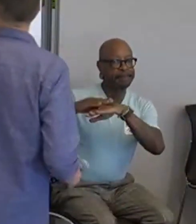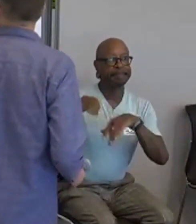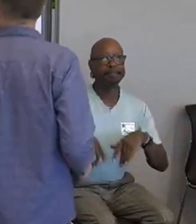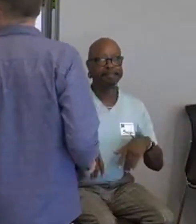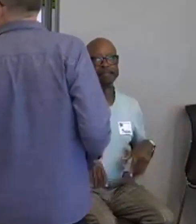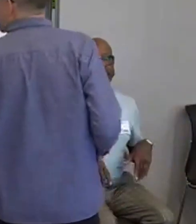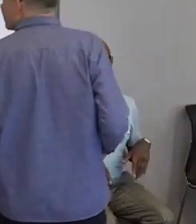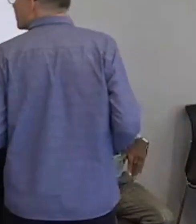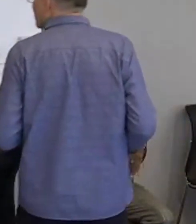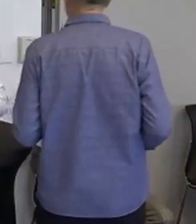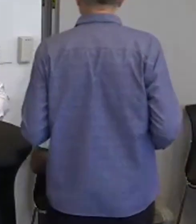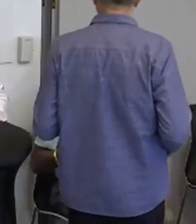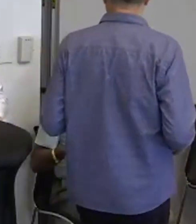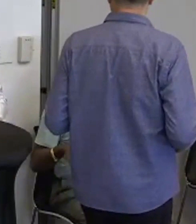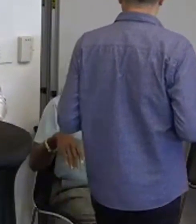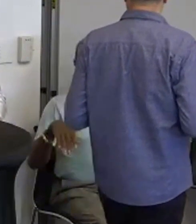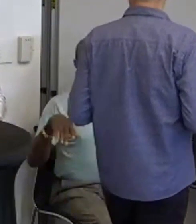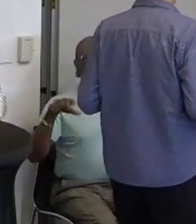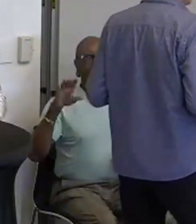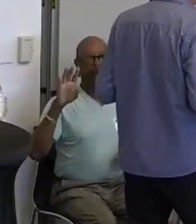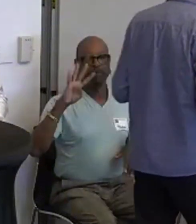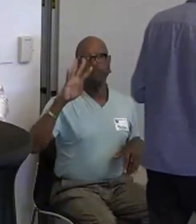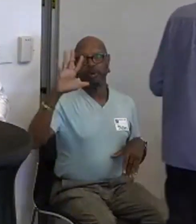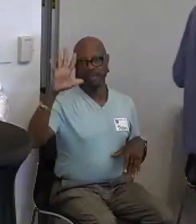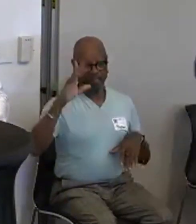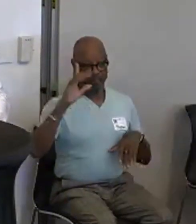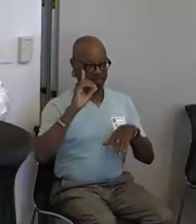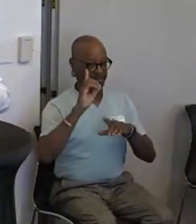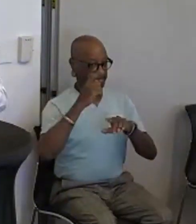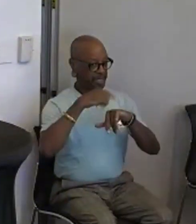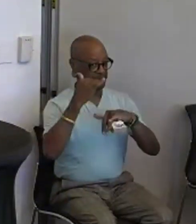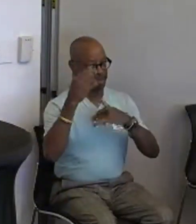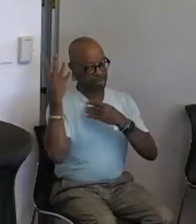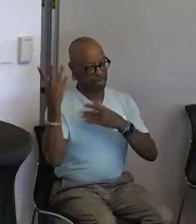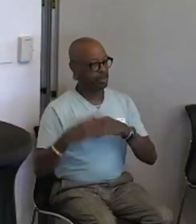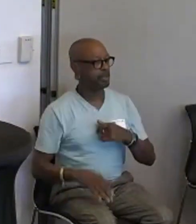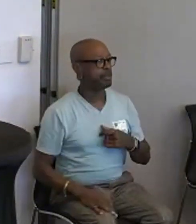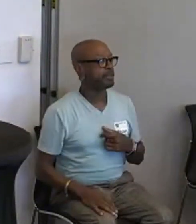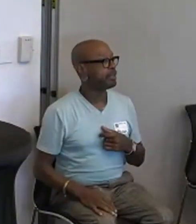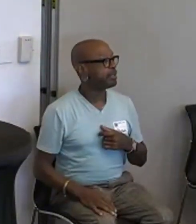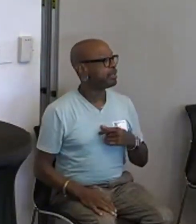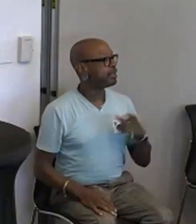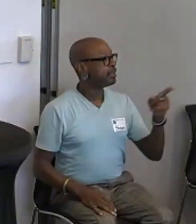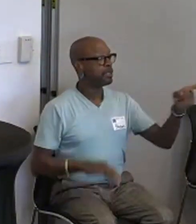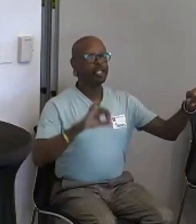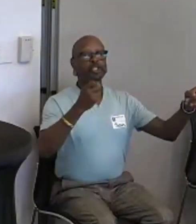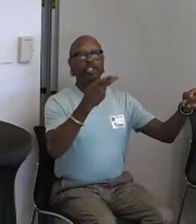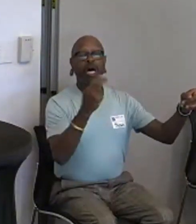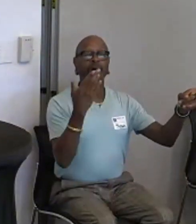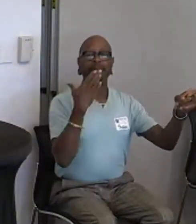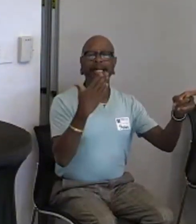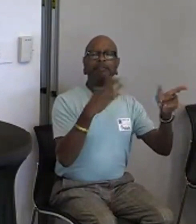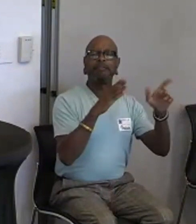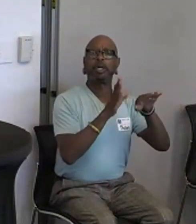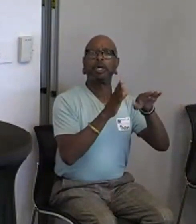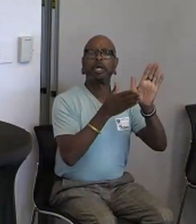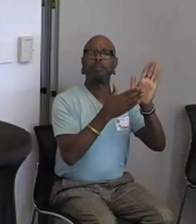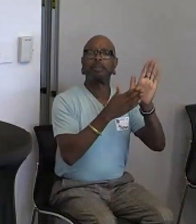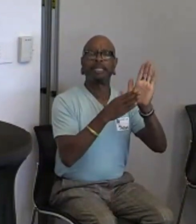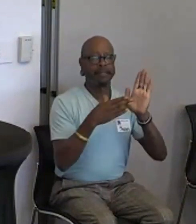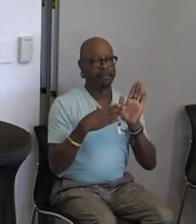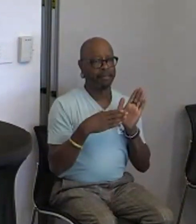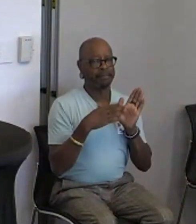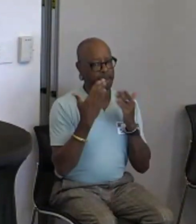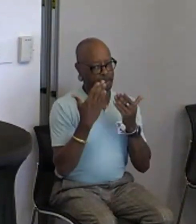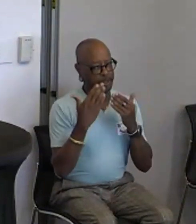Okay. It's question o'clock. All right. Hi. Thanks for the compliment, Josh. I appreciate